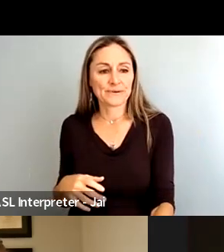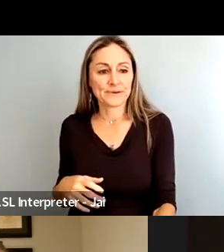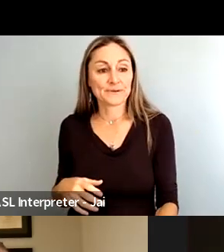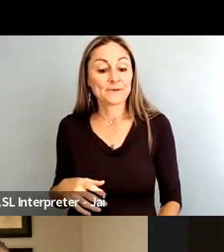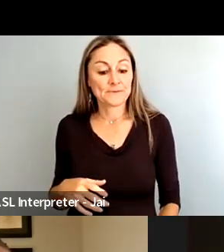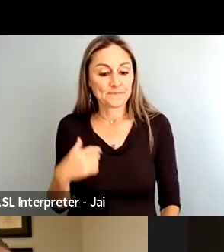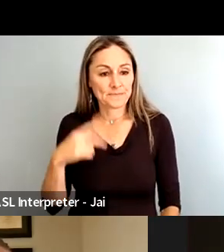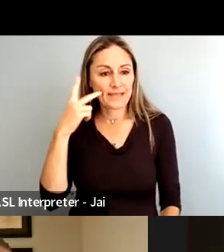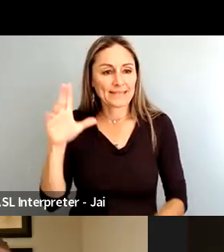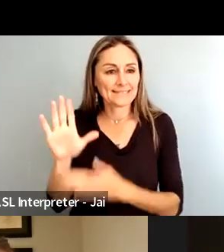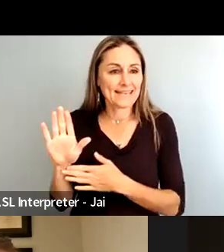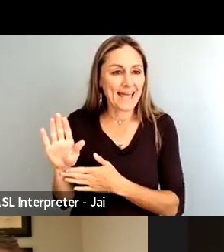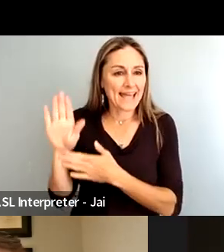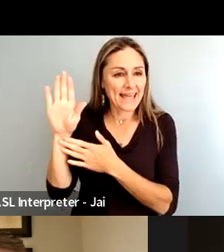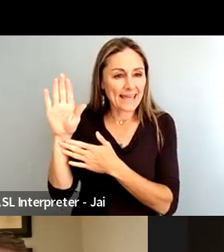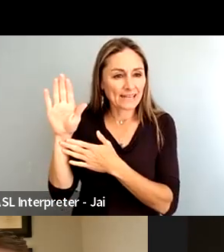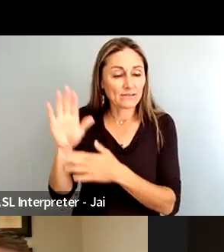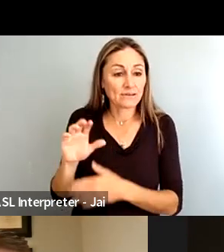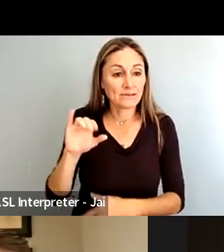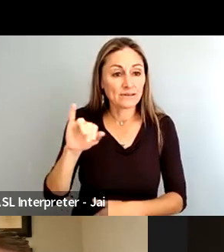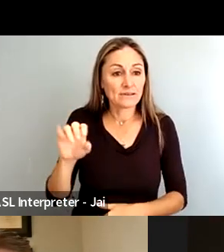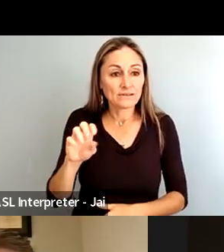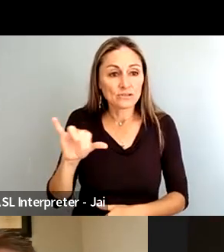And I see a hand raise. Jenny, can you help